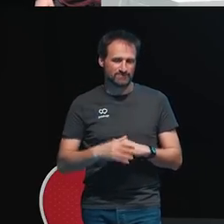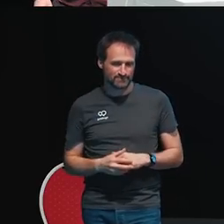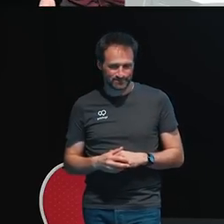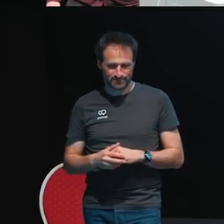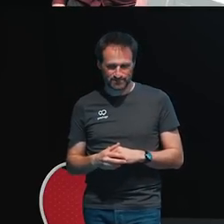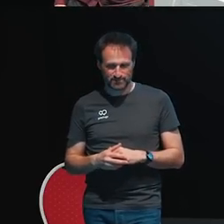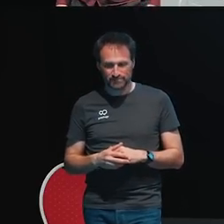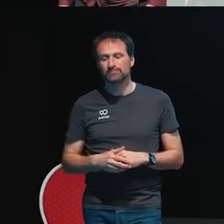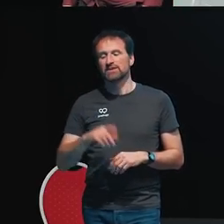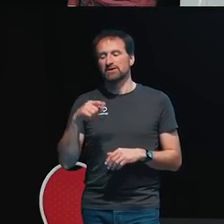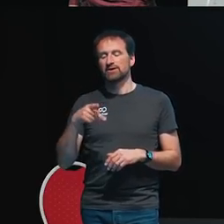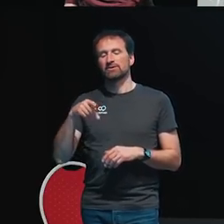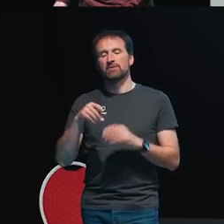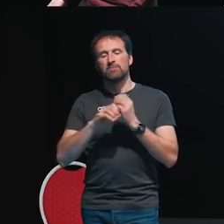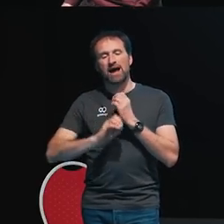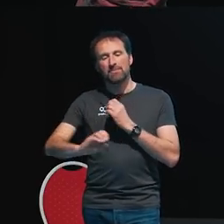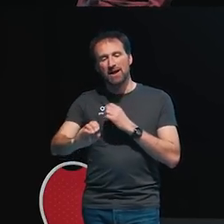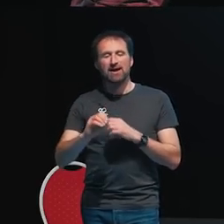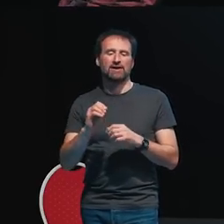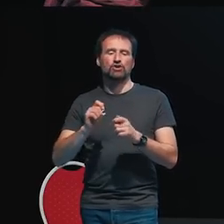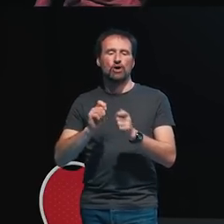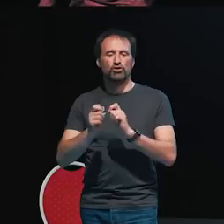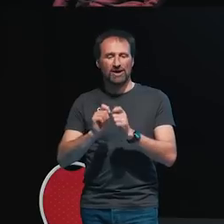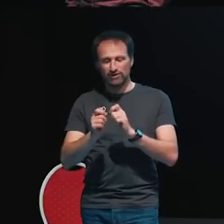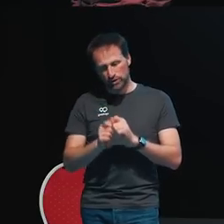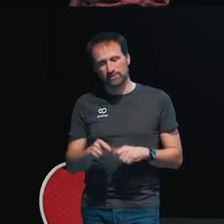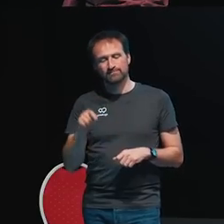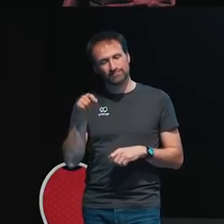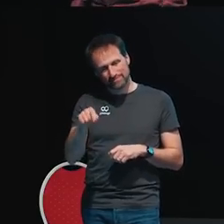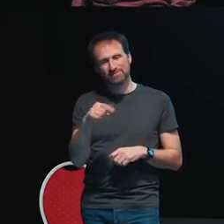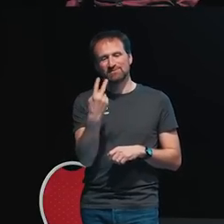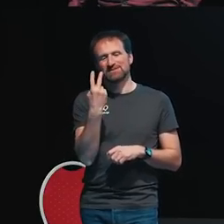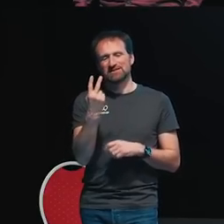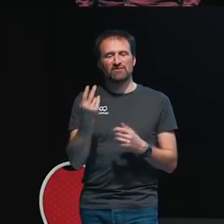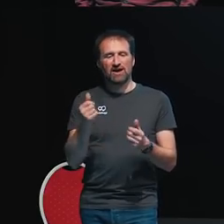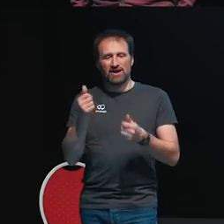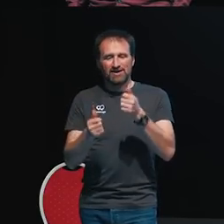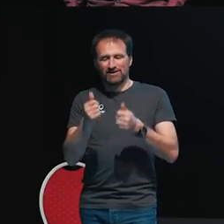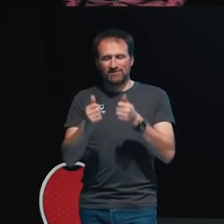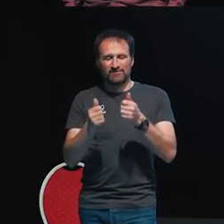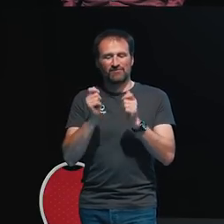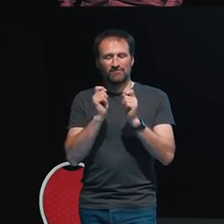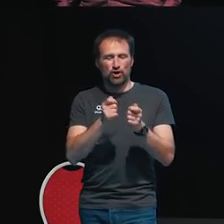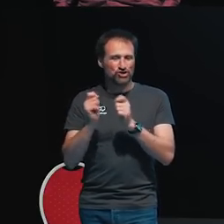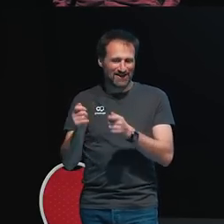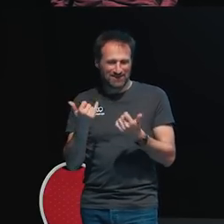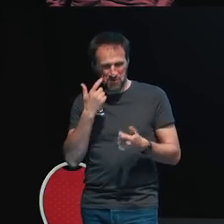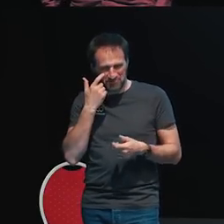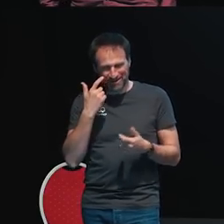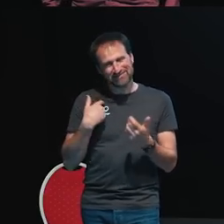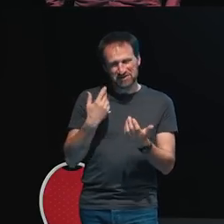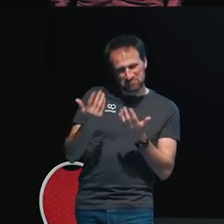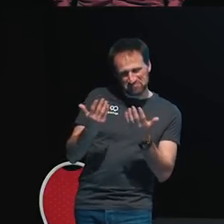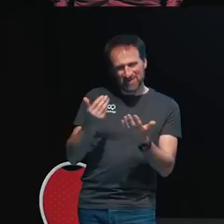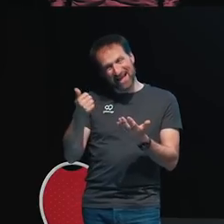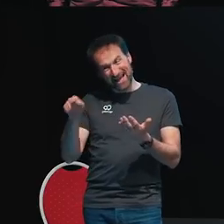Then there's the pipeline operator. There are two competing proposals. We look at one of them, the one I like